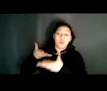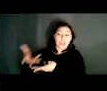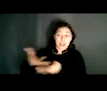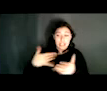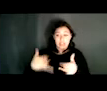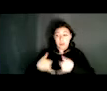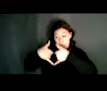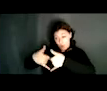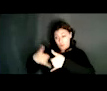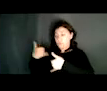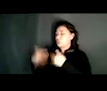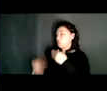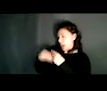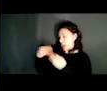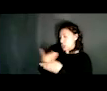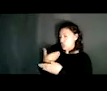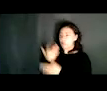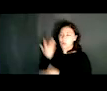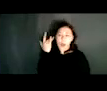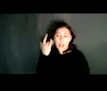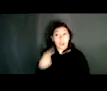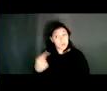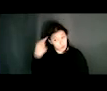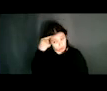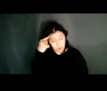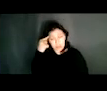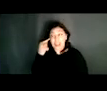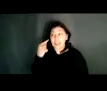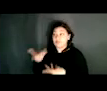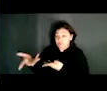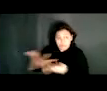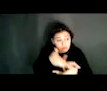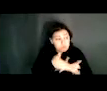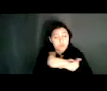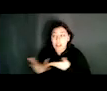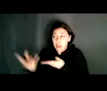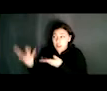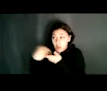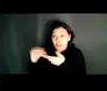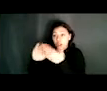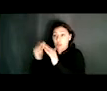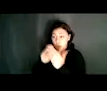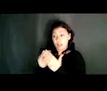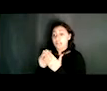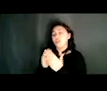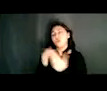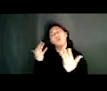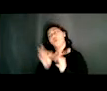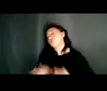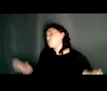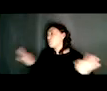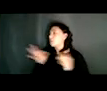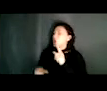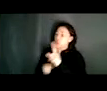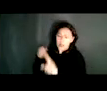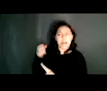impact in the community is a critical part of who we are and what we do. So I'd like to reiterate my thanks and congratulations to